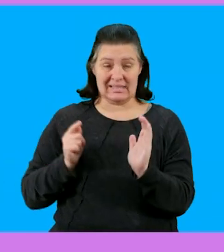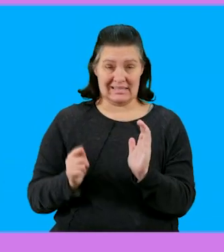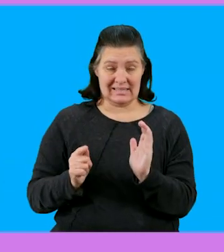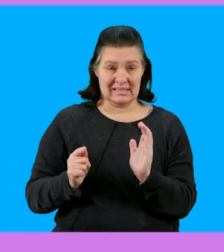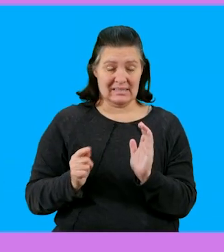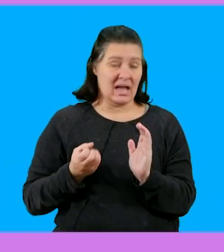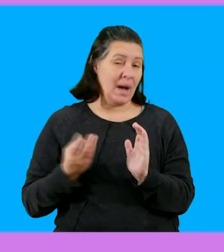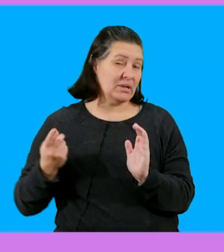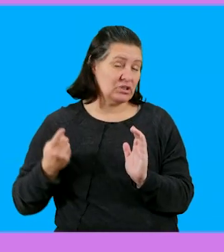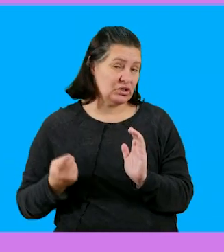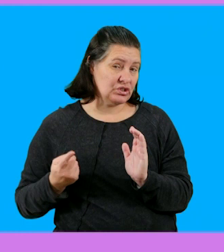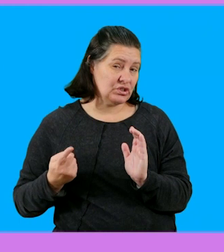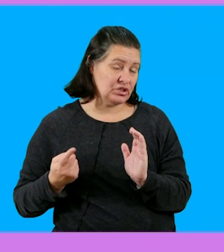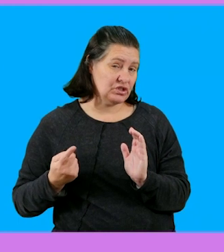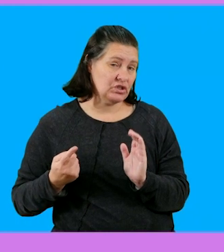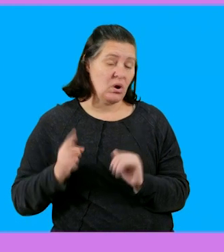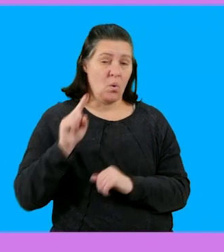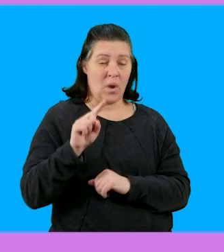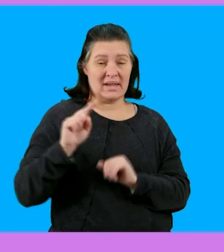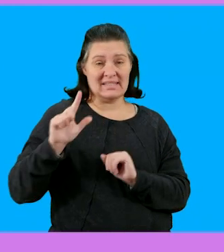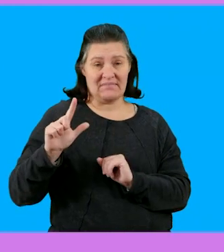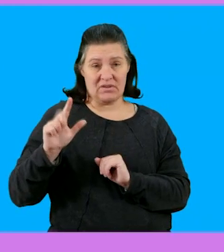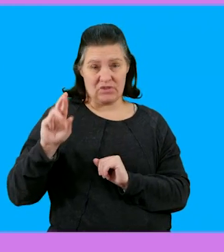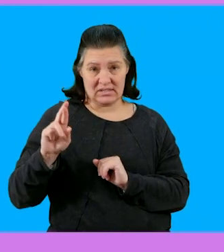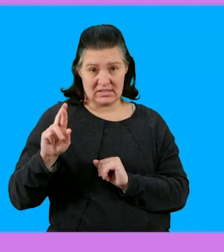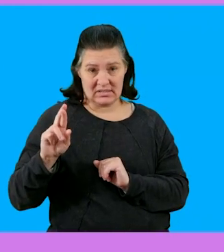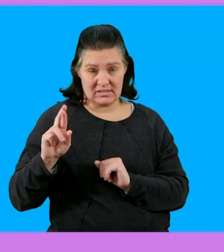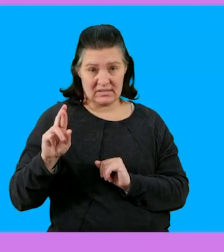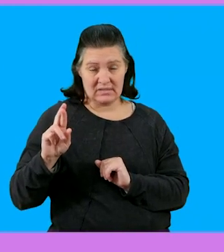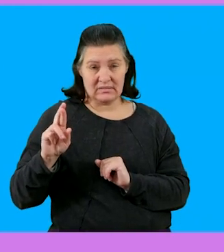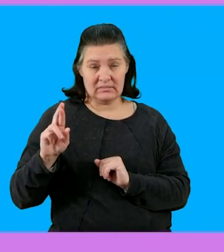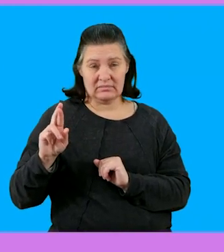7. That will give me 17 Rand